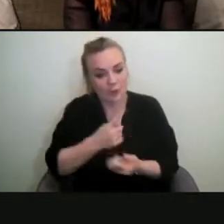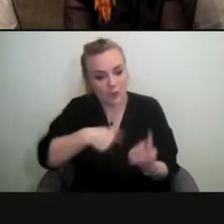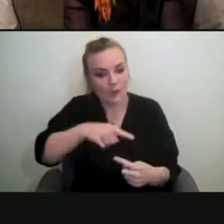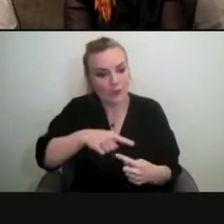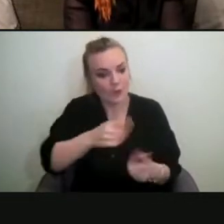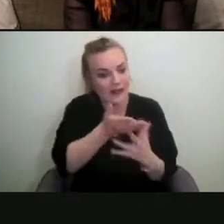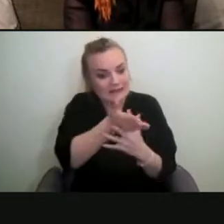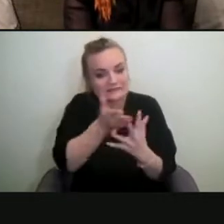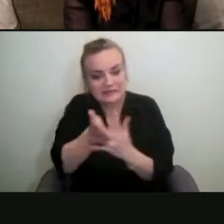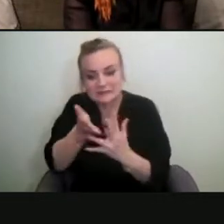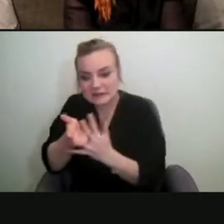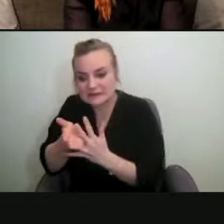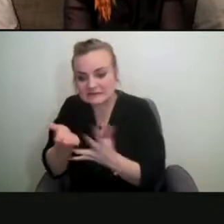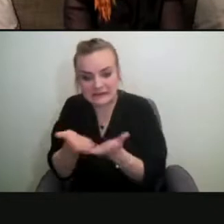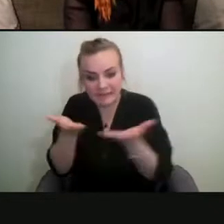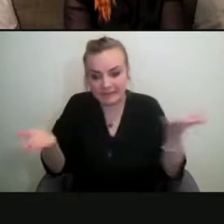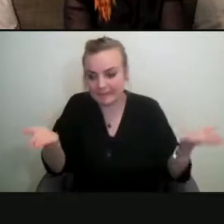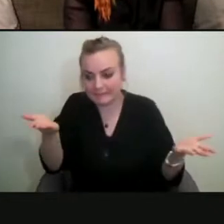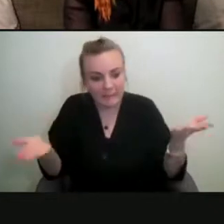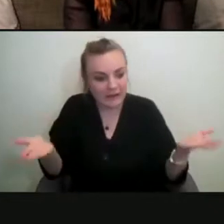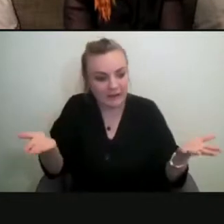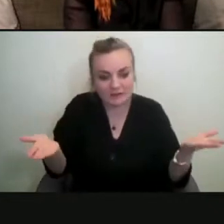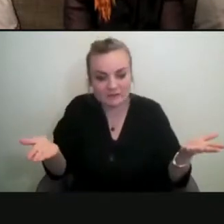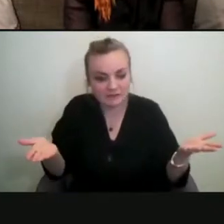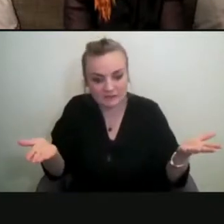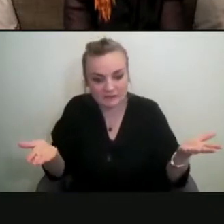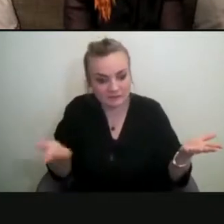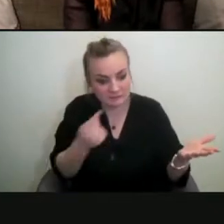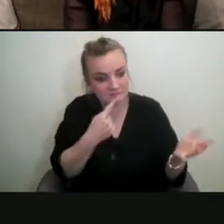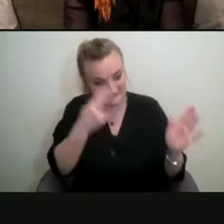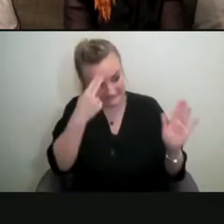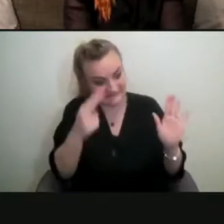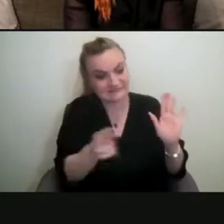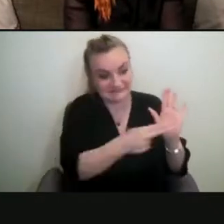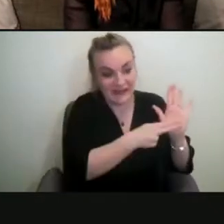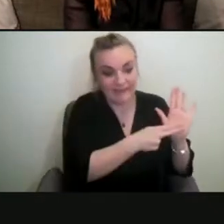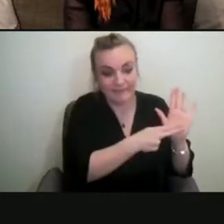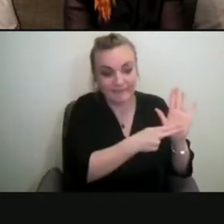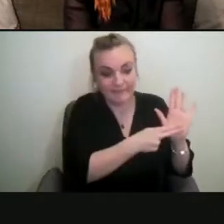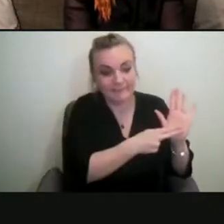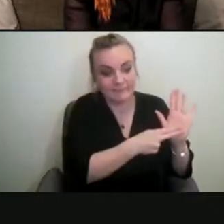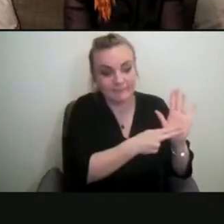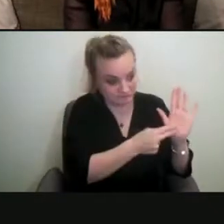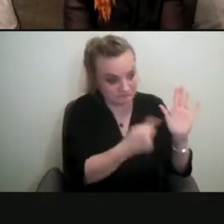balance between calling the things for their names and